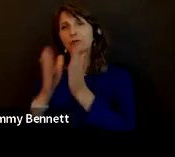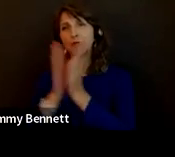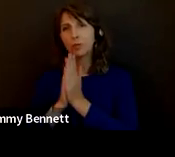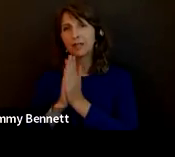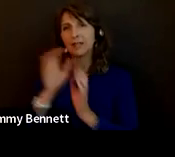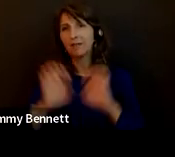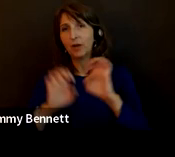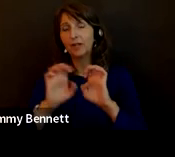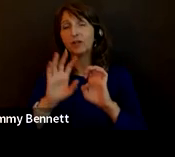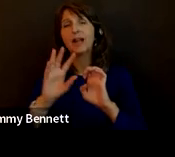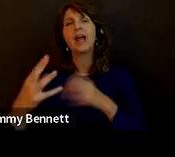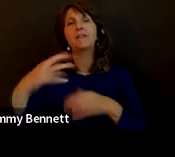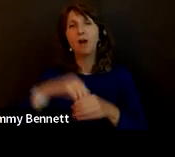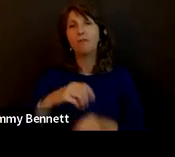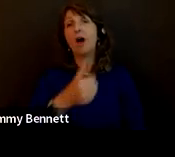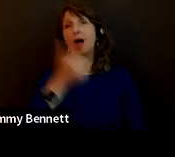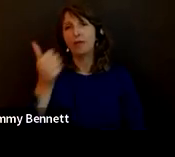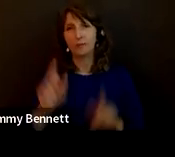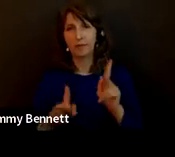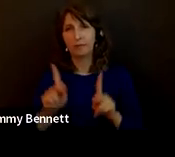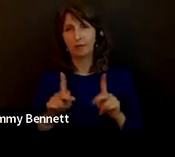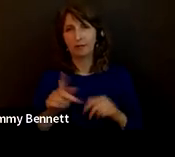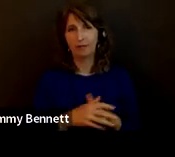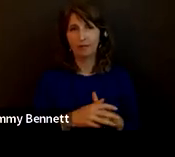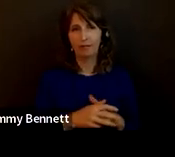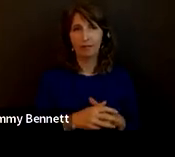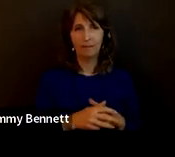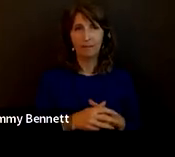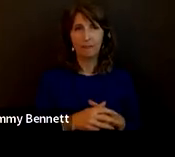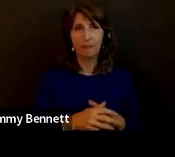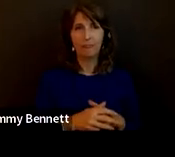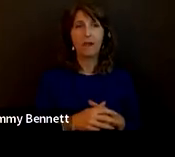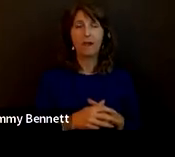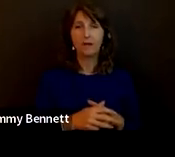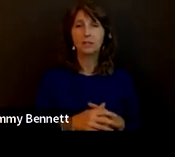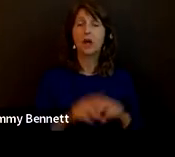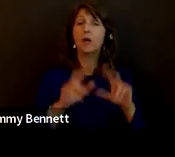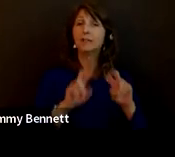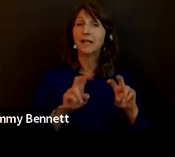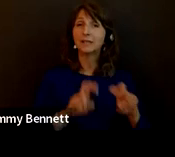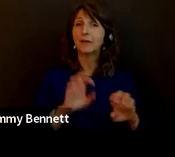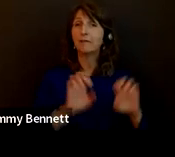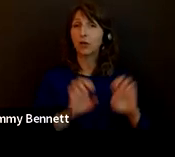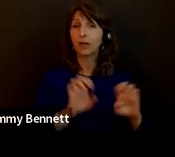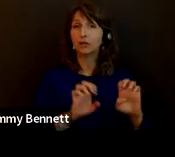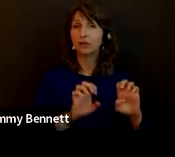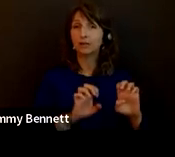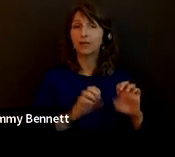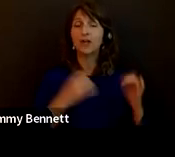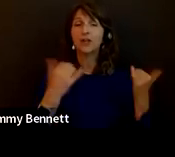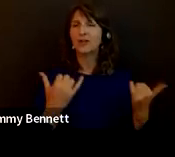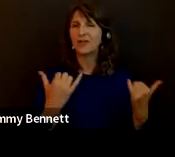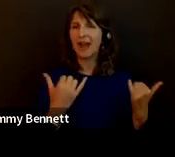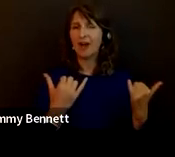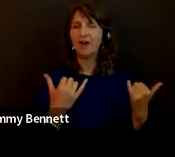evaluation. So let's keep talking more about that. Assessment and evaluation. So let's get to that part where it's like, okay,